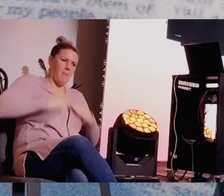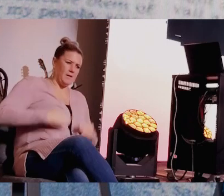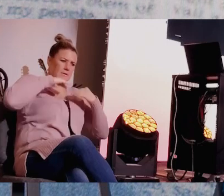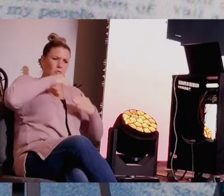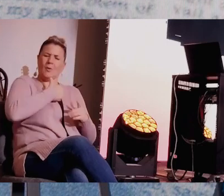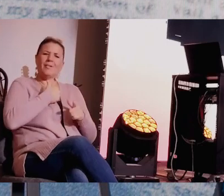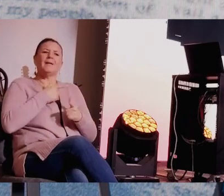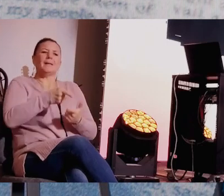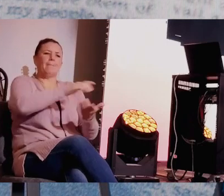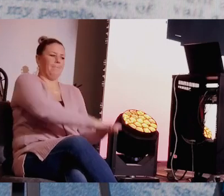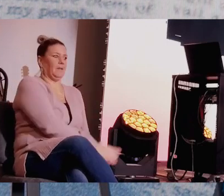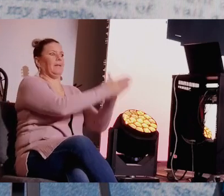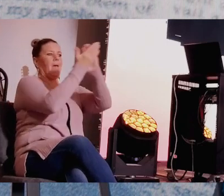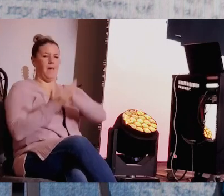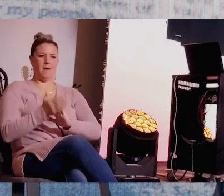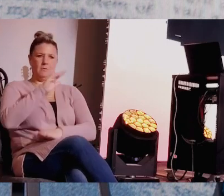All right.